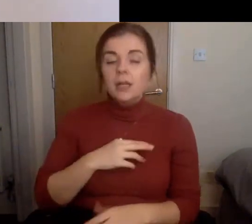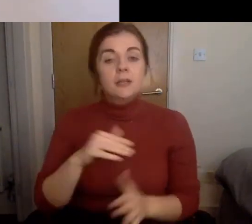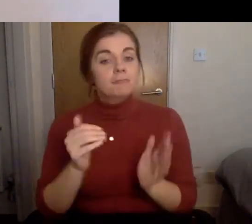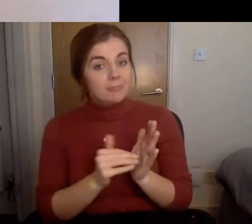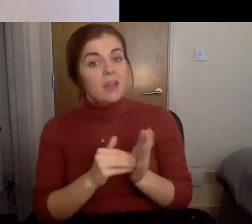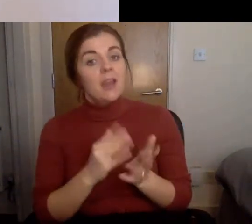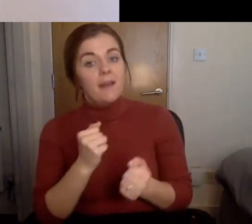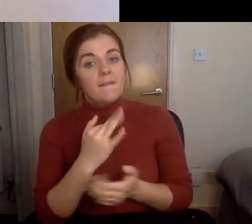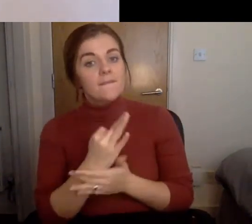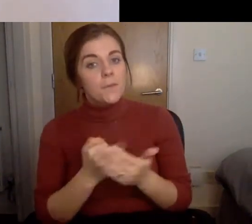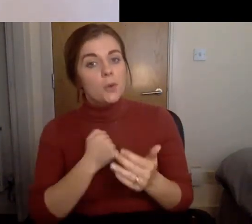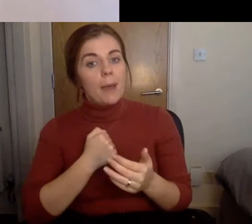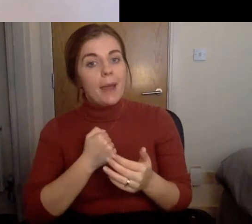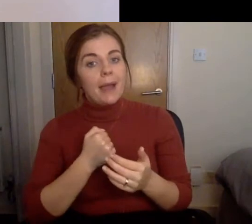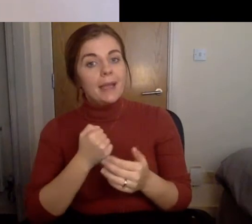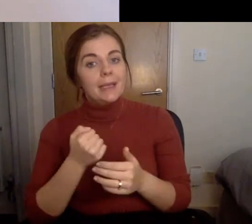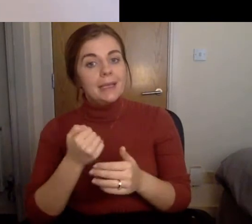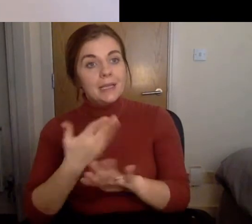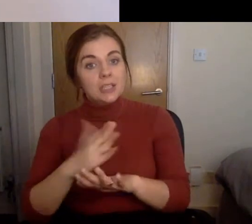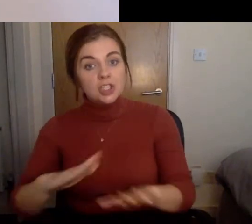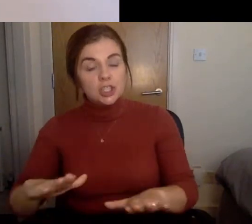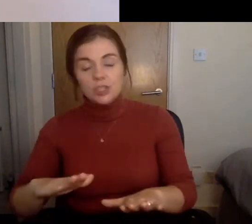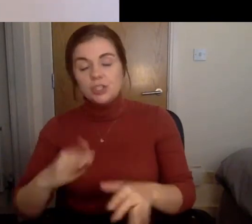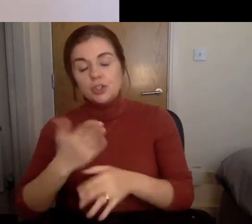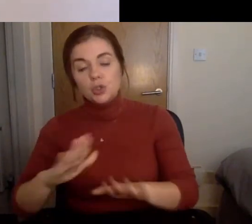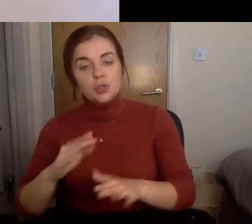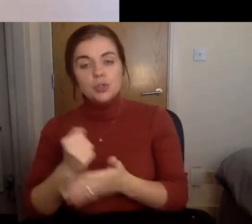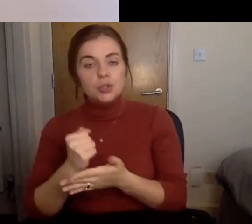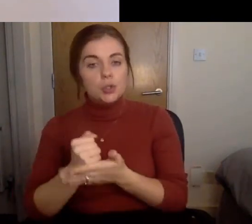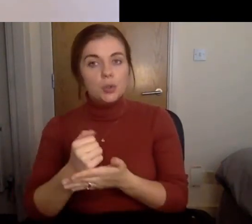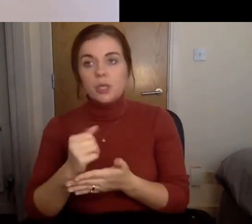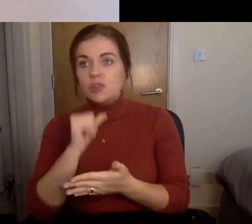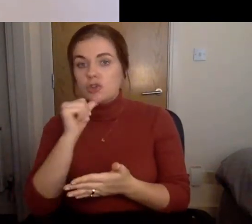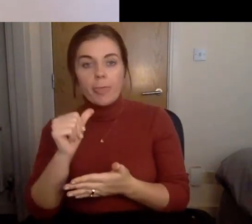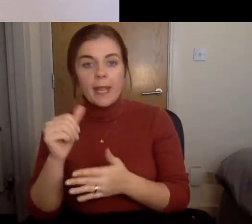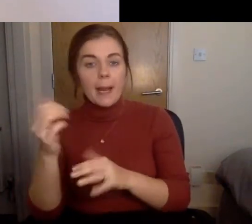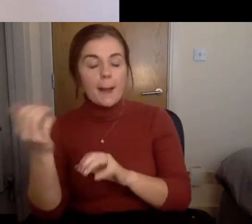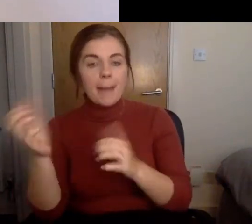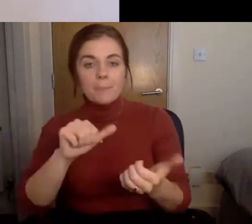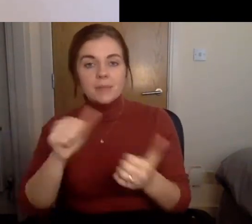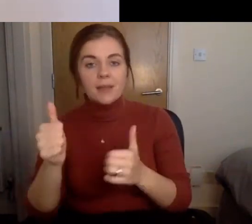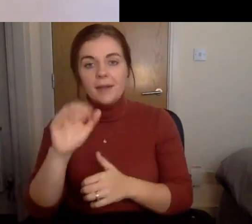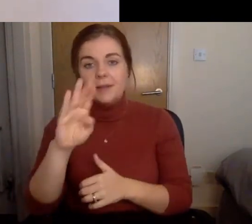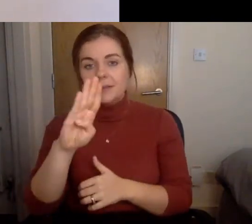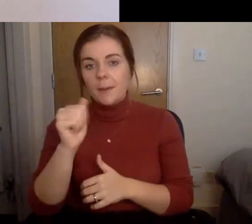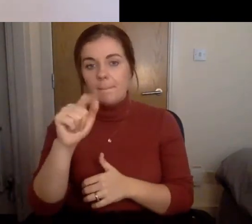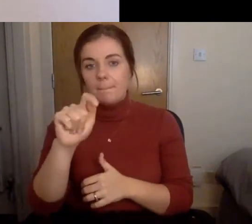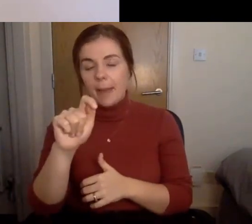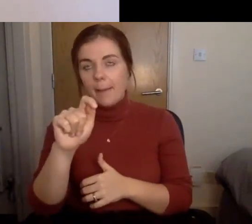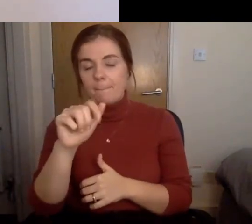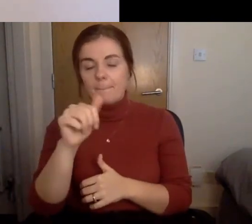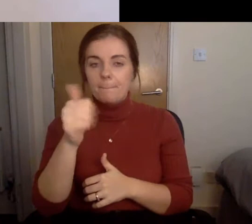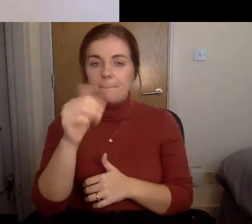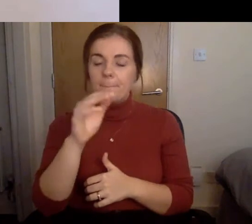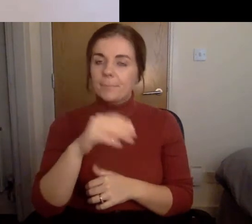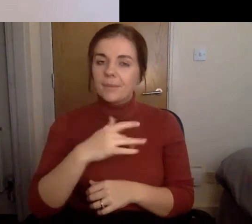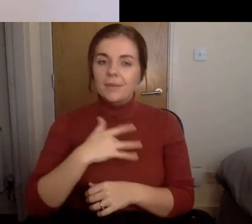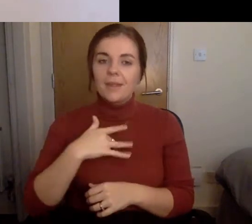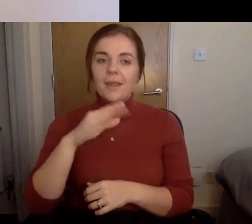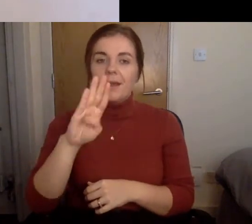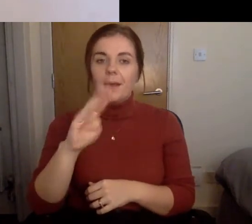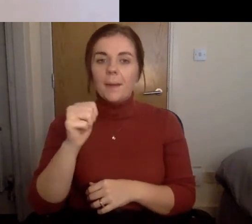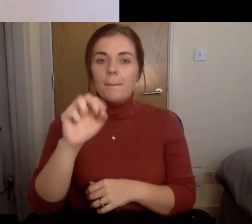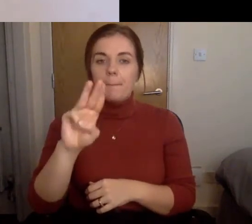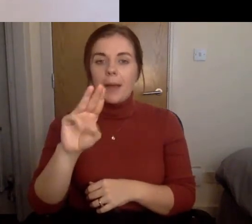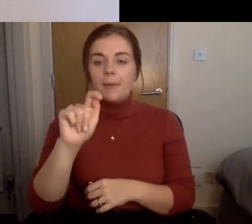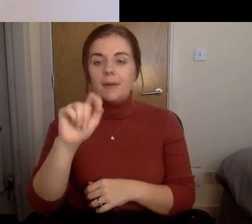of kids who weren't baptized, but I've two really great, interesting, intelligent